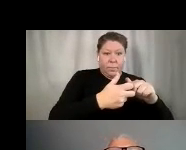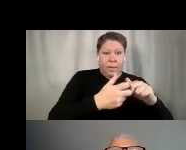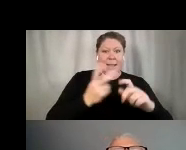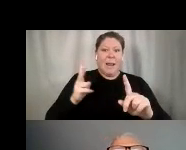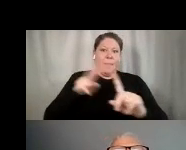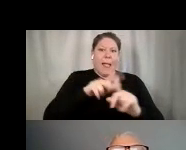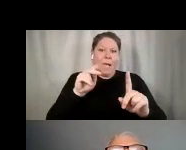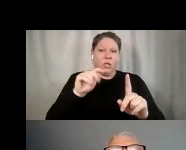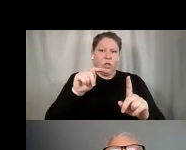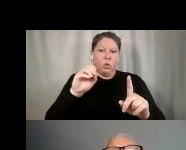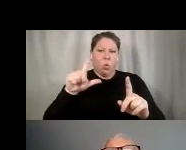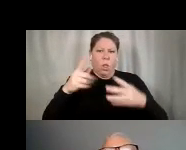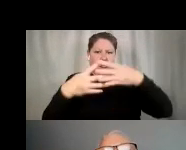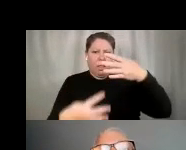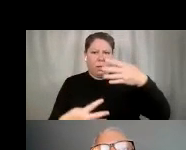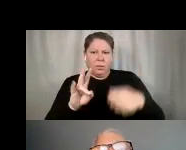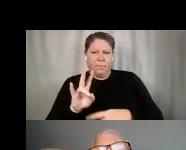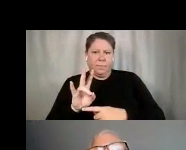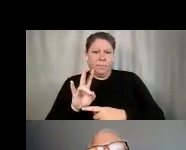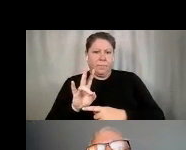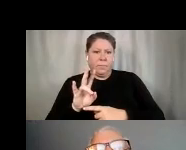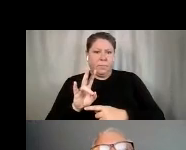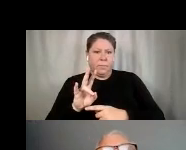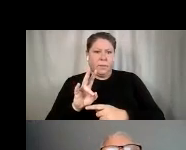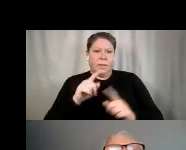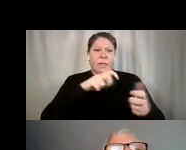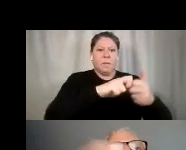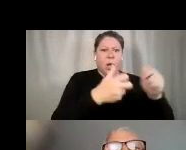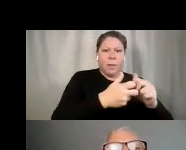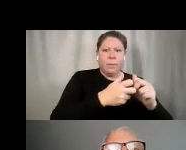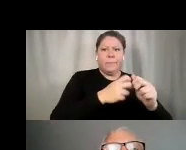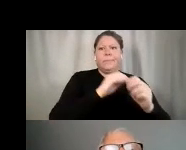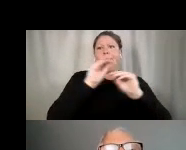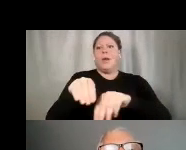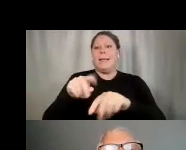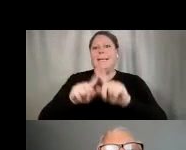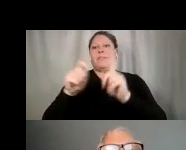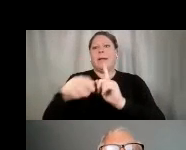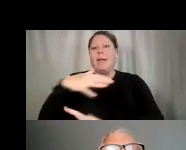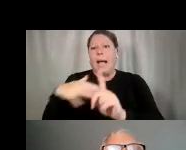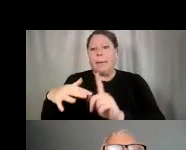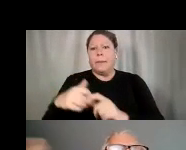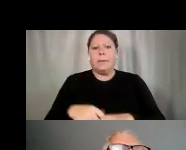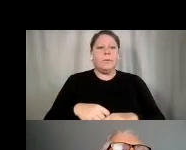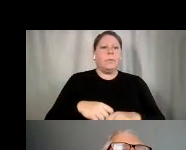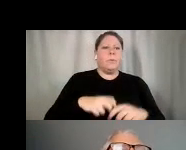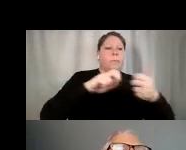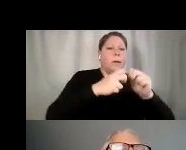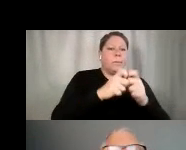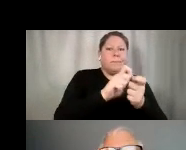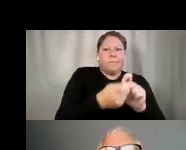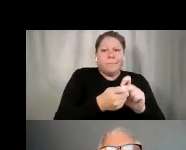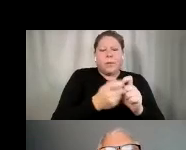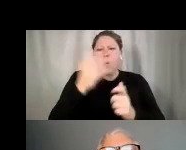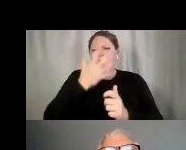it. Like, you take the problem and you adapt it to a different environment. You modify it and make it look different so that people think